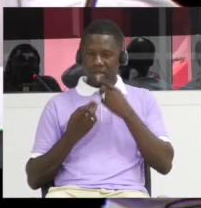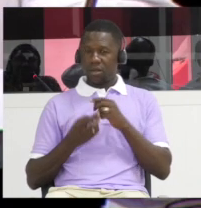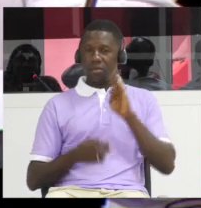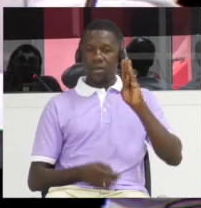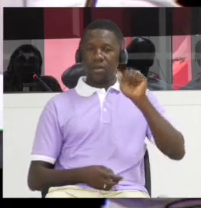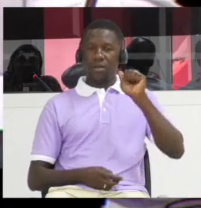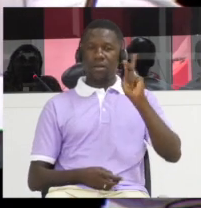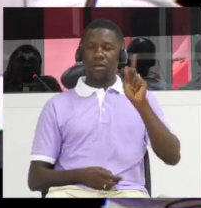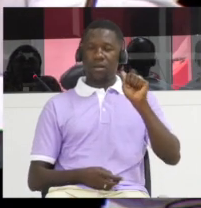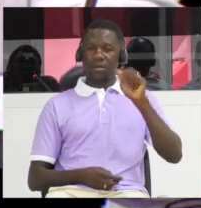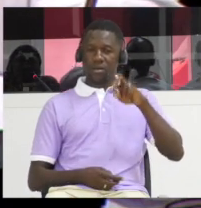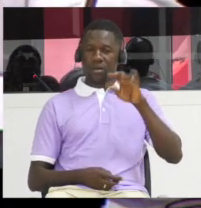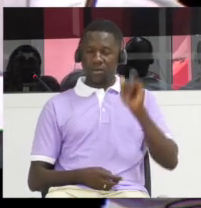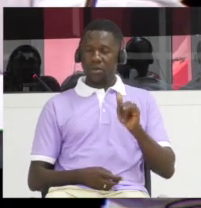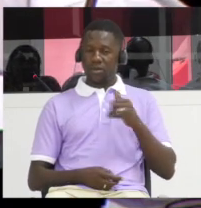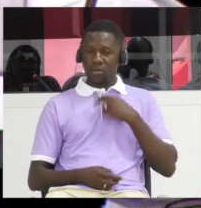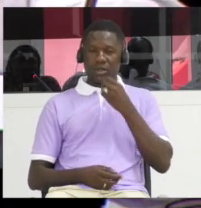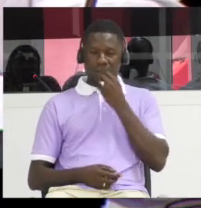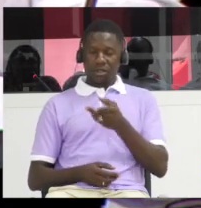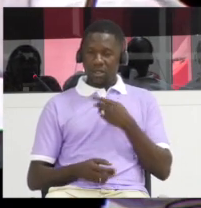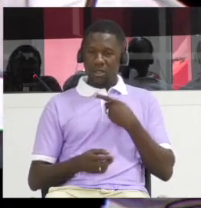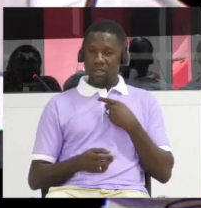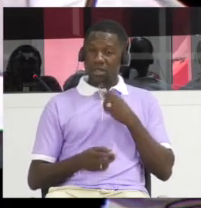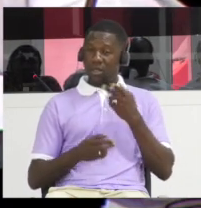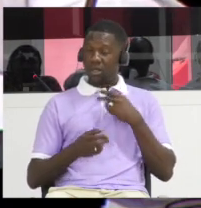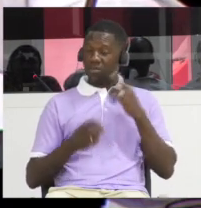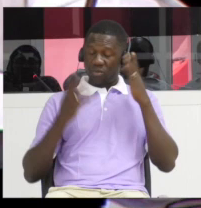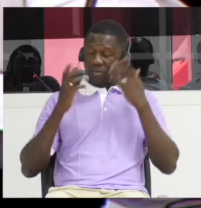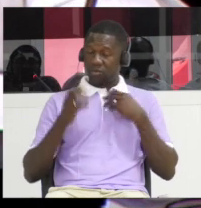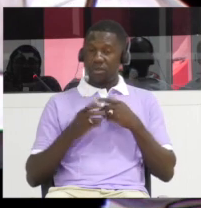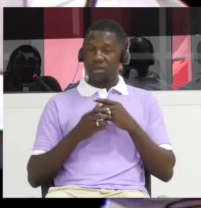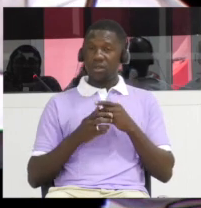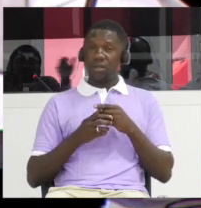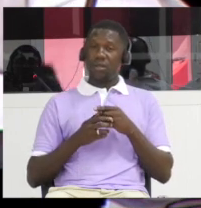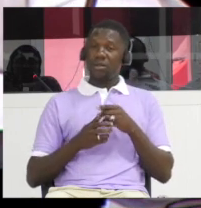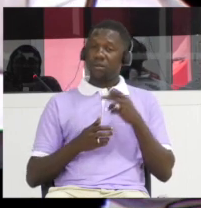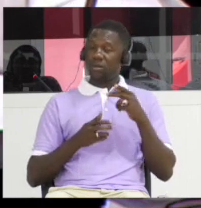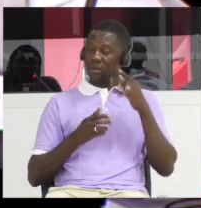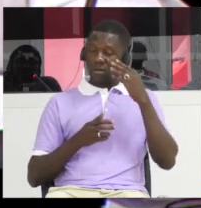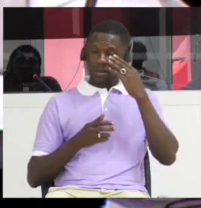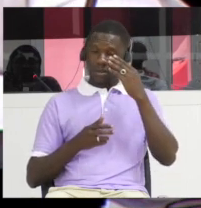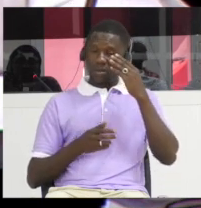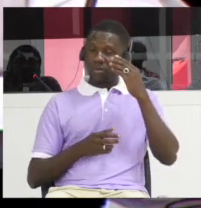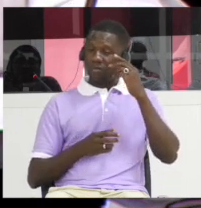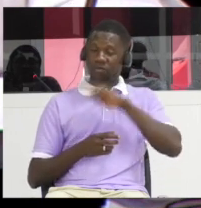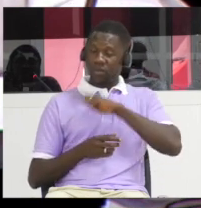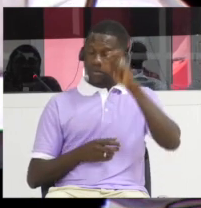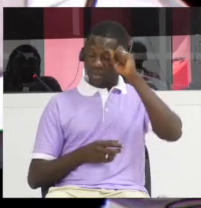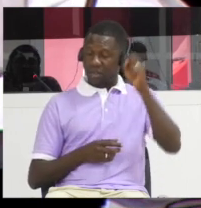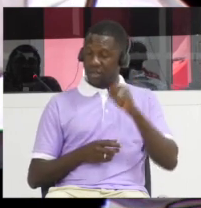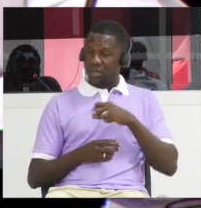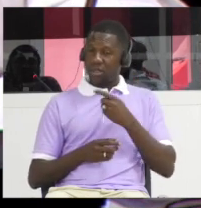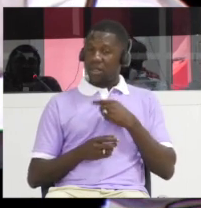could also be behind the coup. And that is the reason why he hurriedly come back to take up position